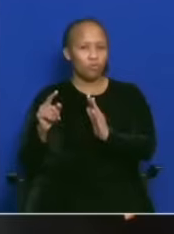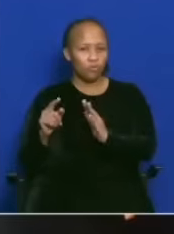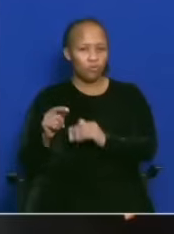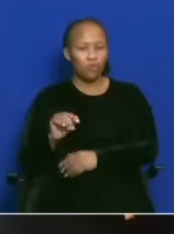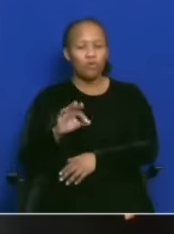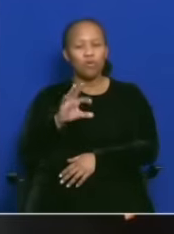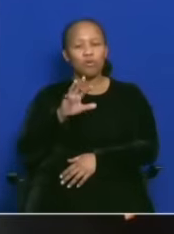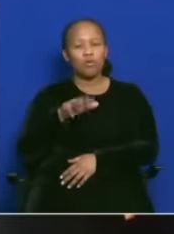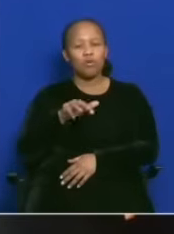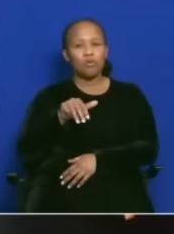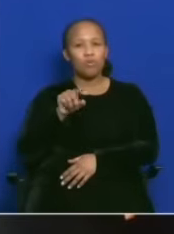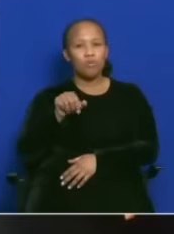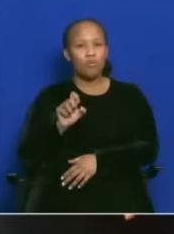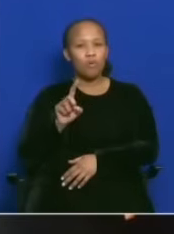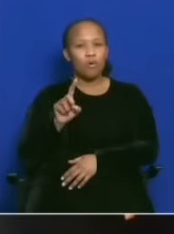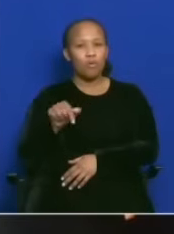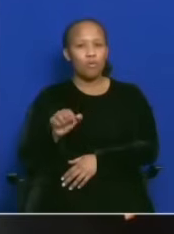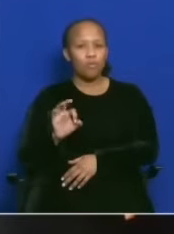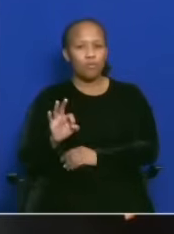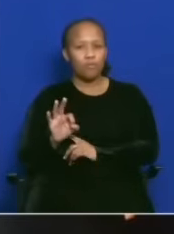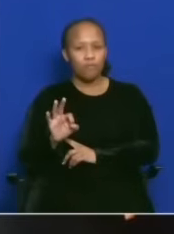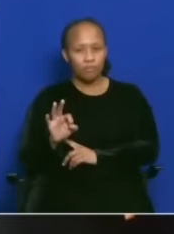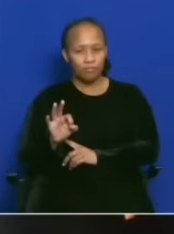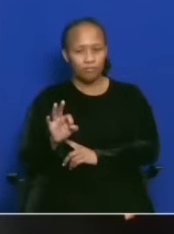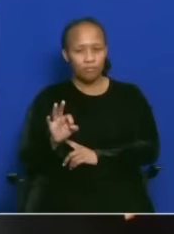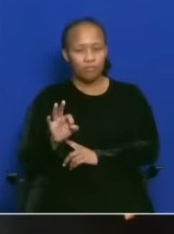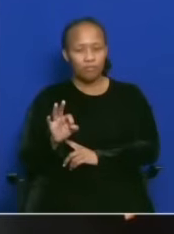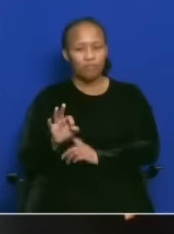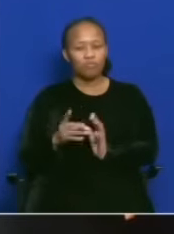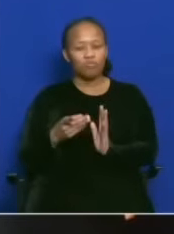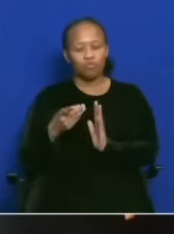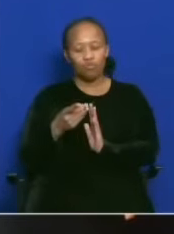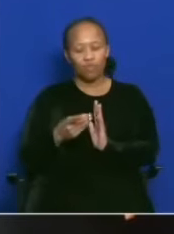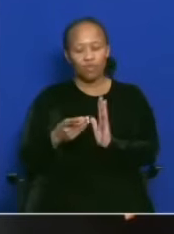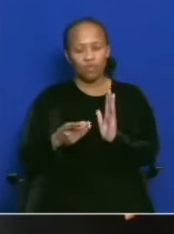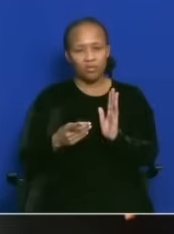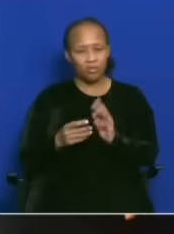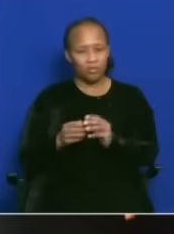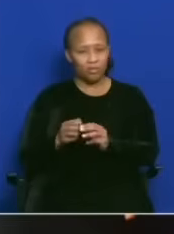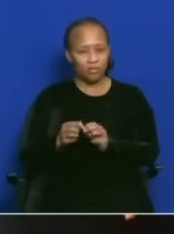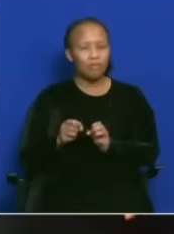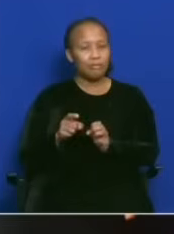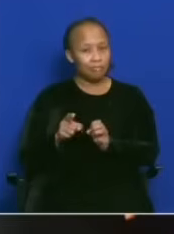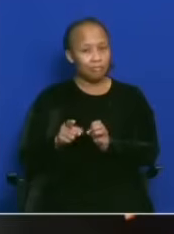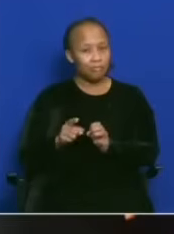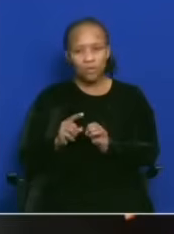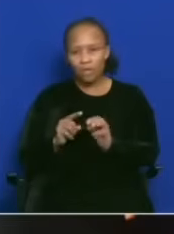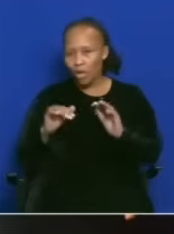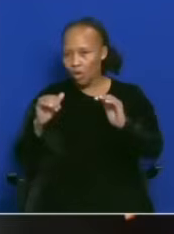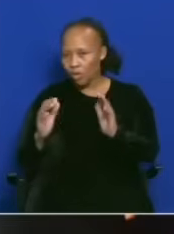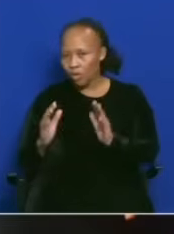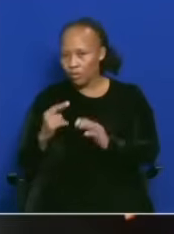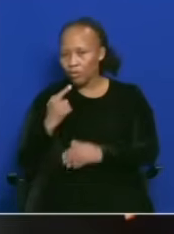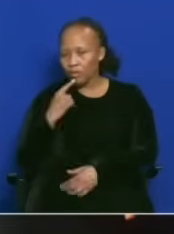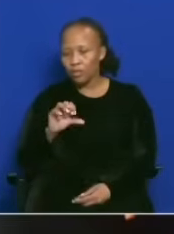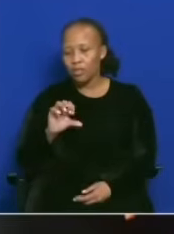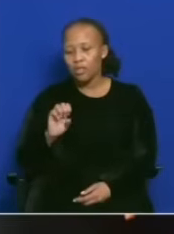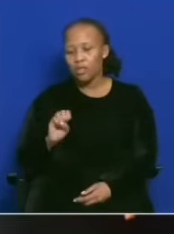19.1.3, in draft form, the clause reads, the SAPS, through a